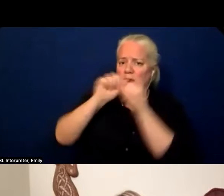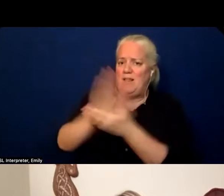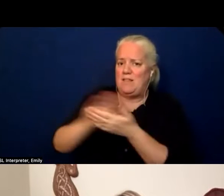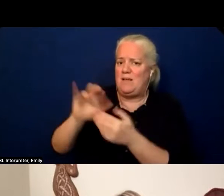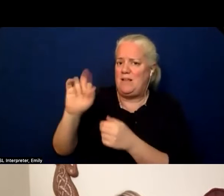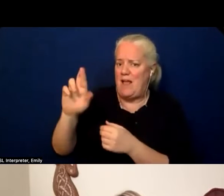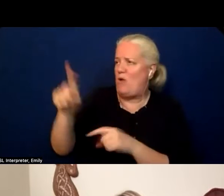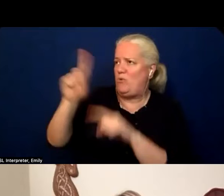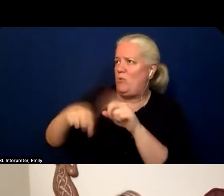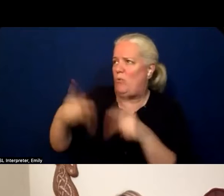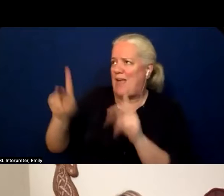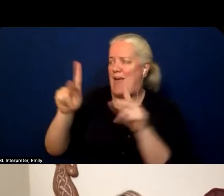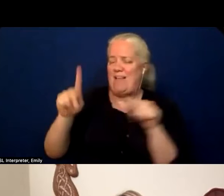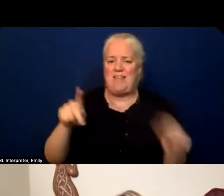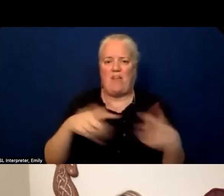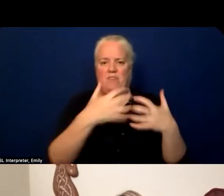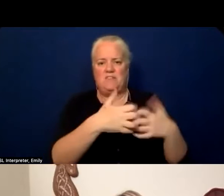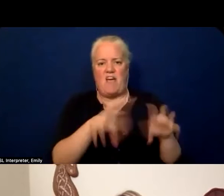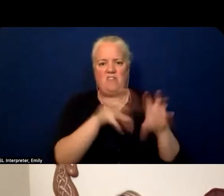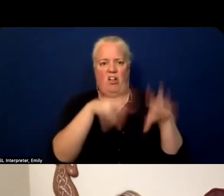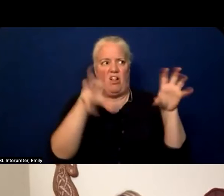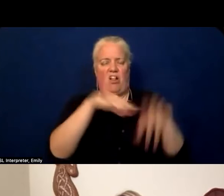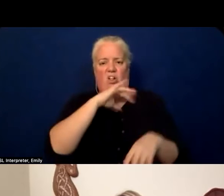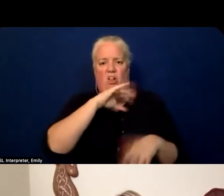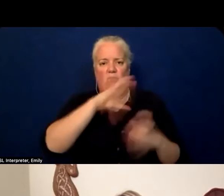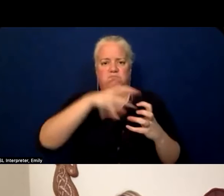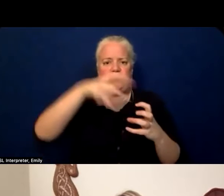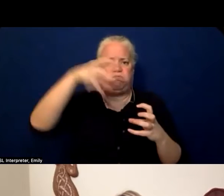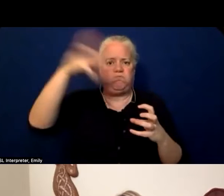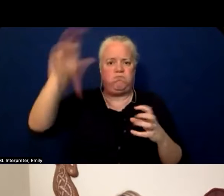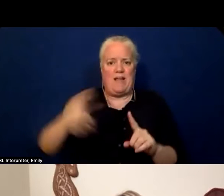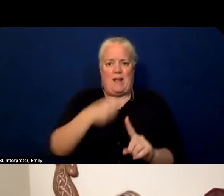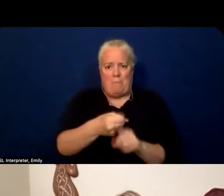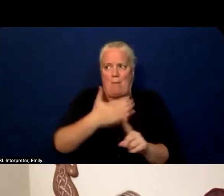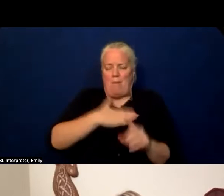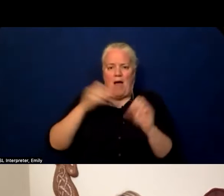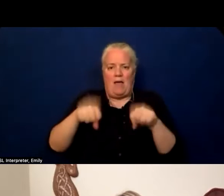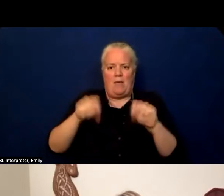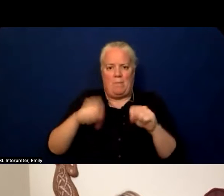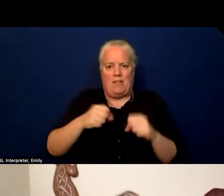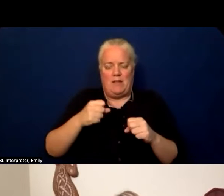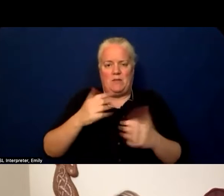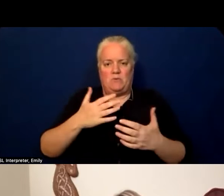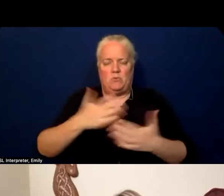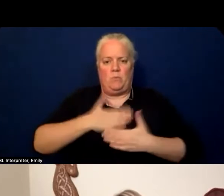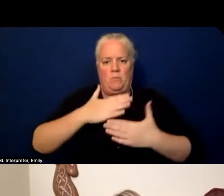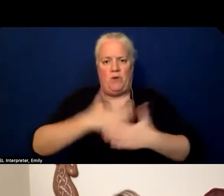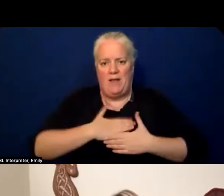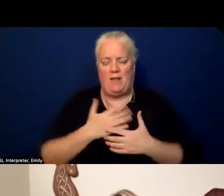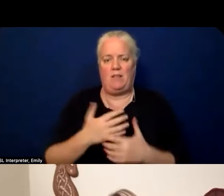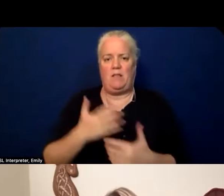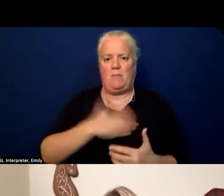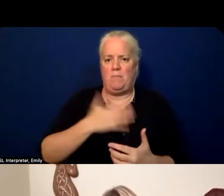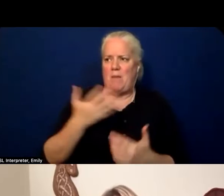facility emit so much pollution that it impacts my ability to breathe clean air. My kids have a right not